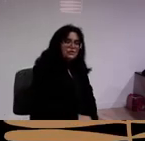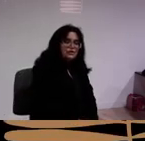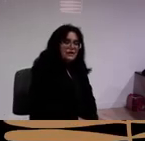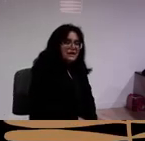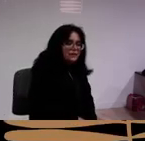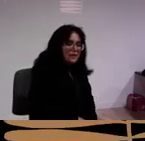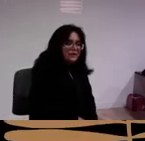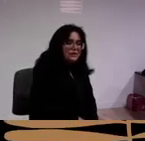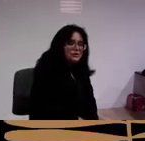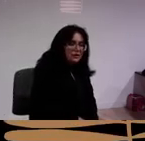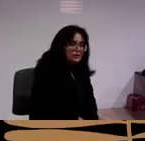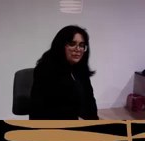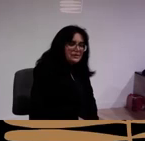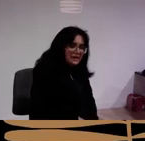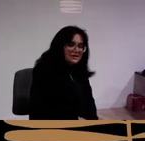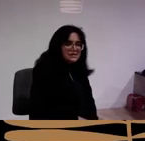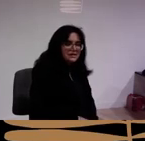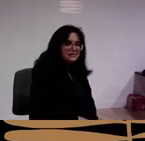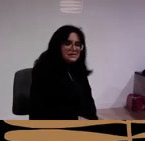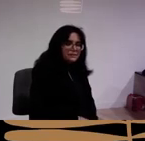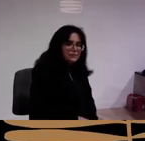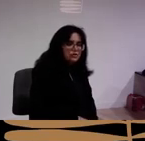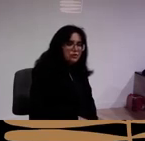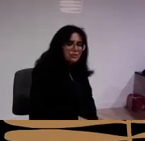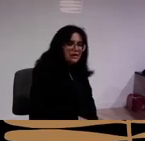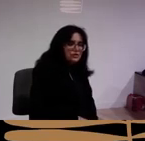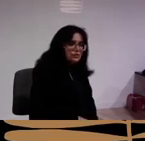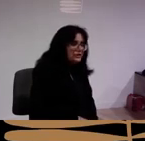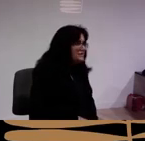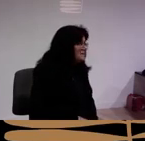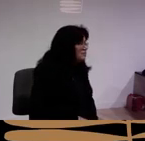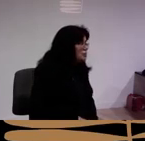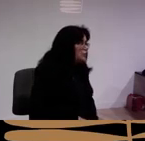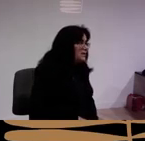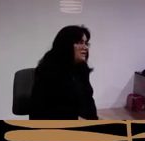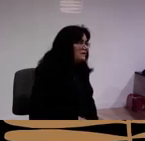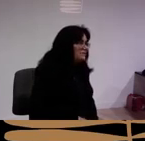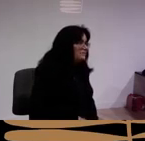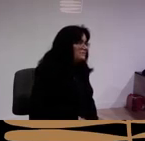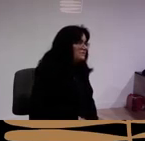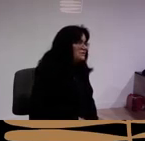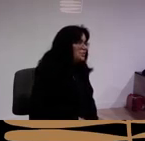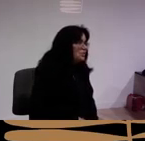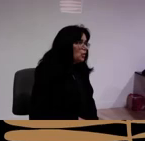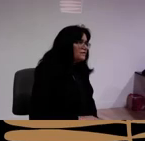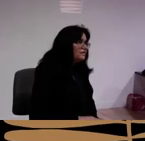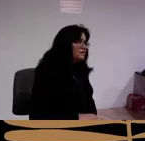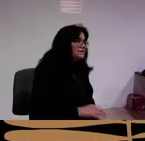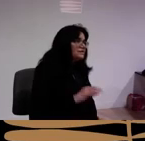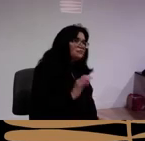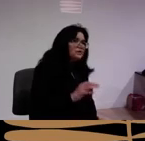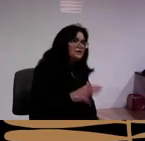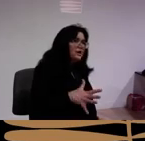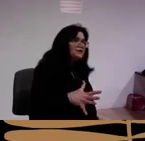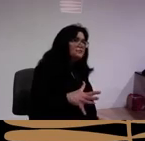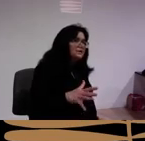So the Native American scholar Thomas King says, "The truth about stories is that's all we are." One of the